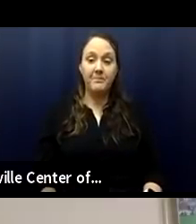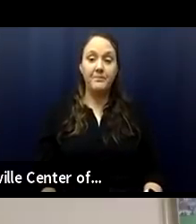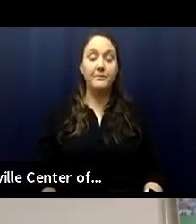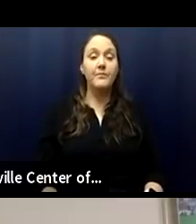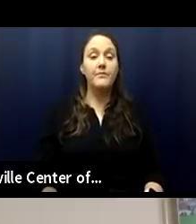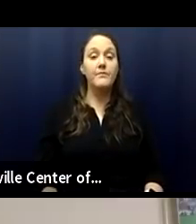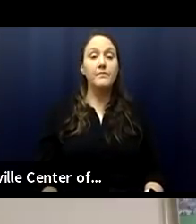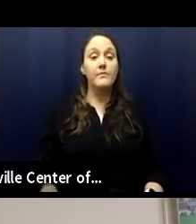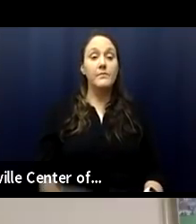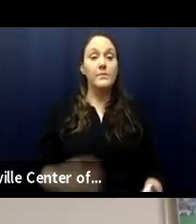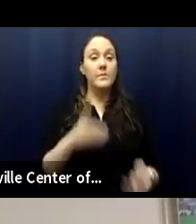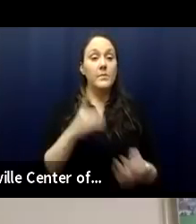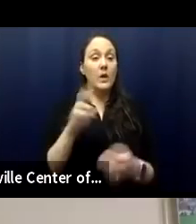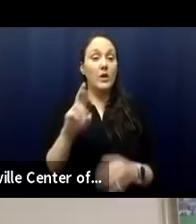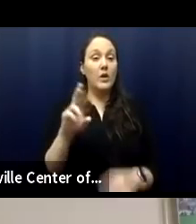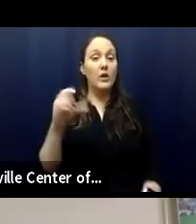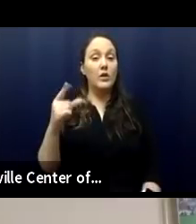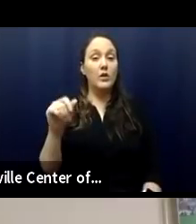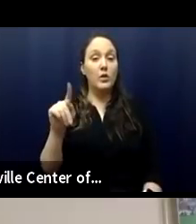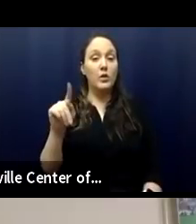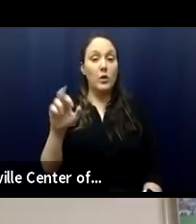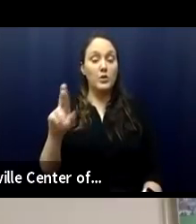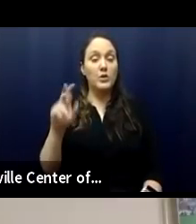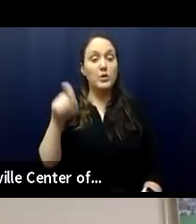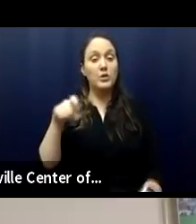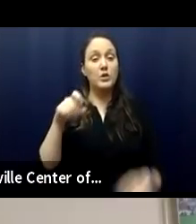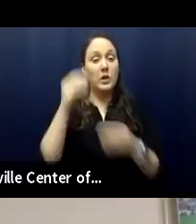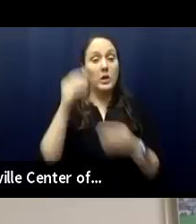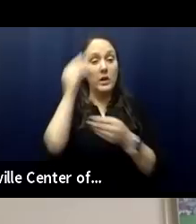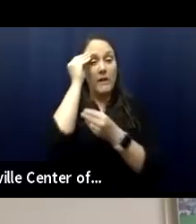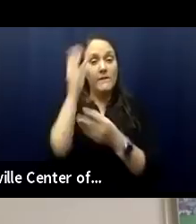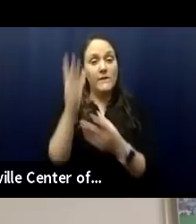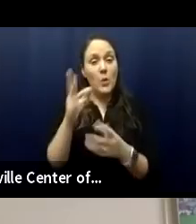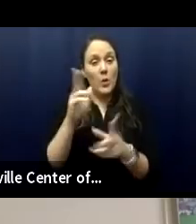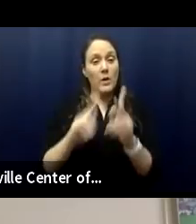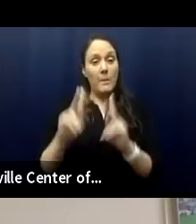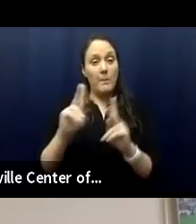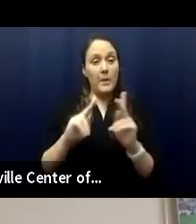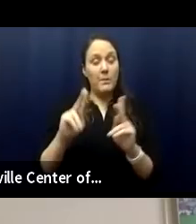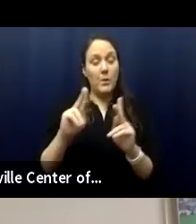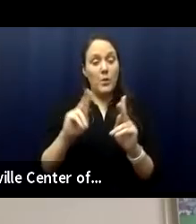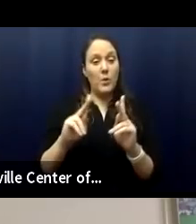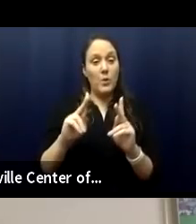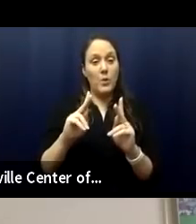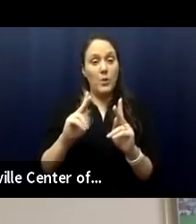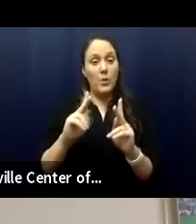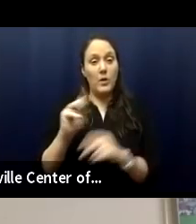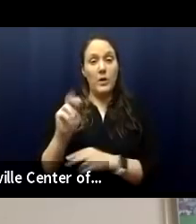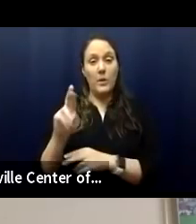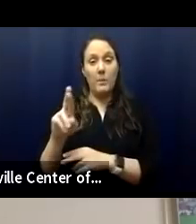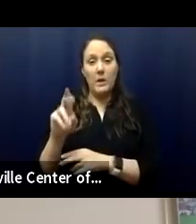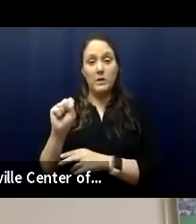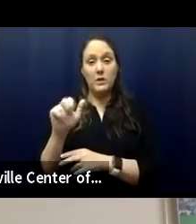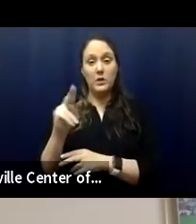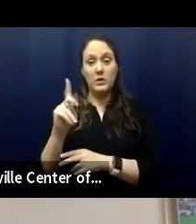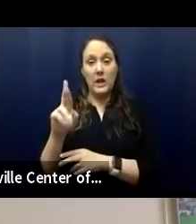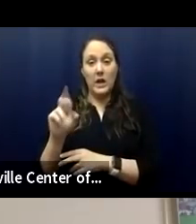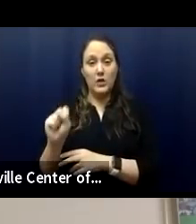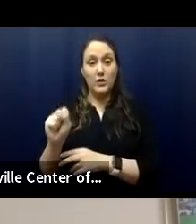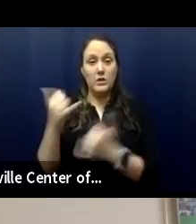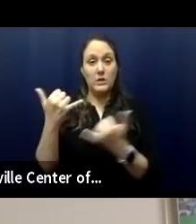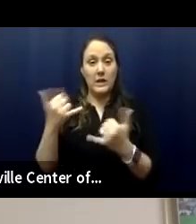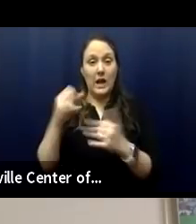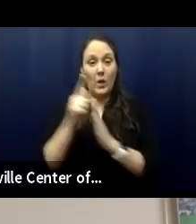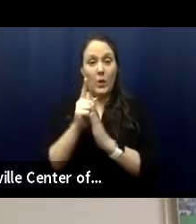Dr. Gocher, should we just inform people that we do have, we mentioned him, Mr. Sanders is now our attorney, just for the record,